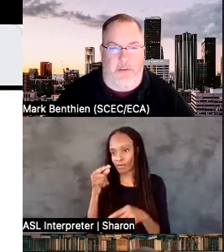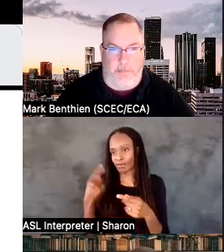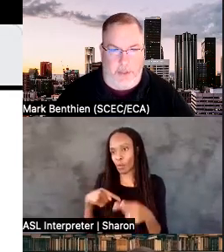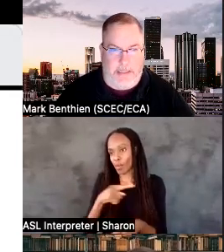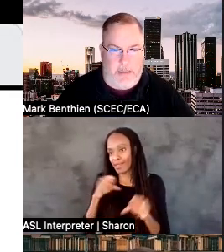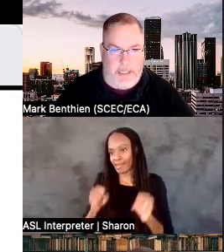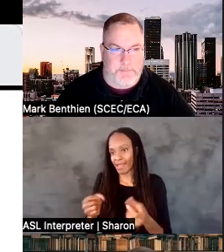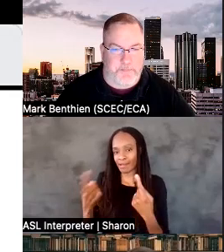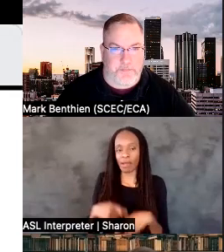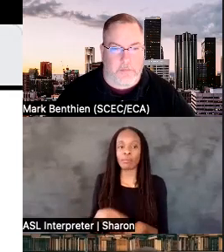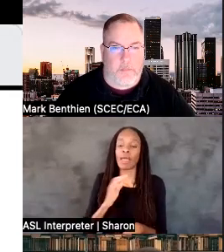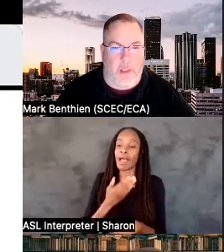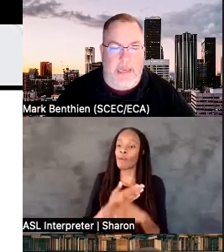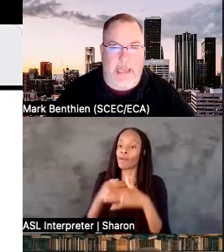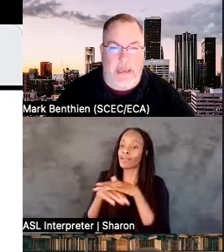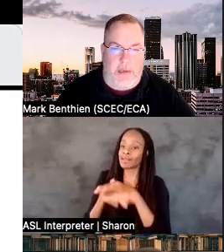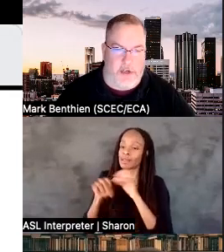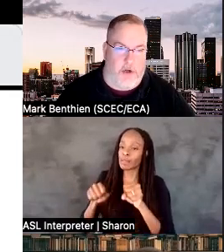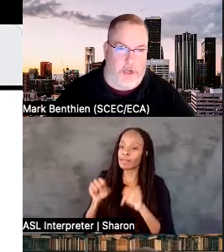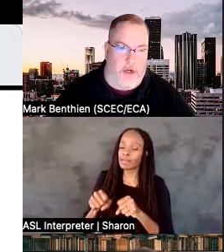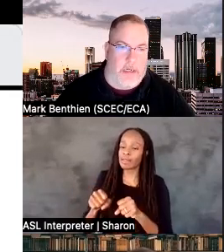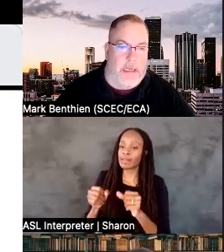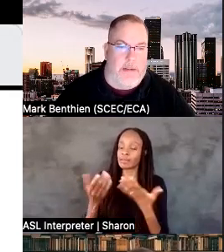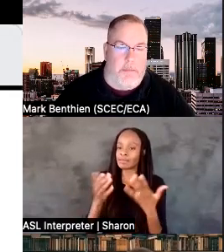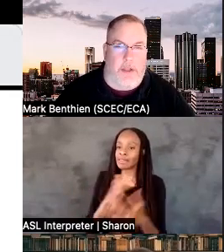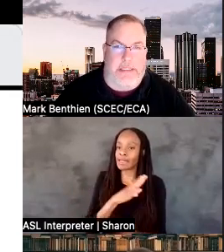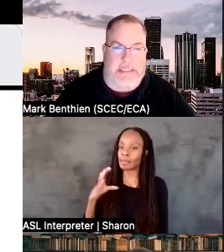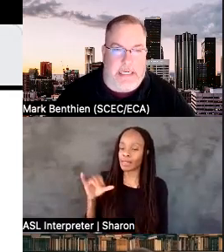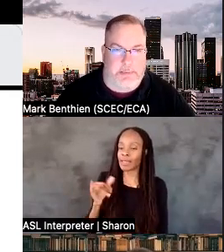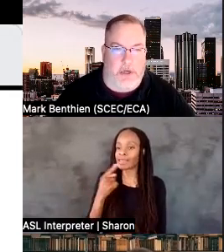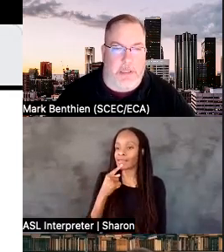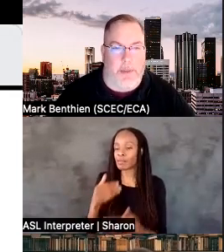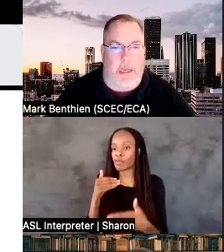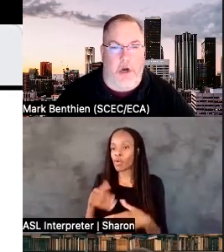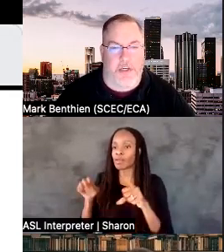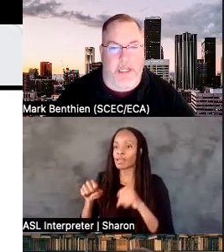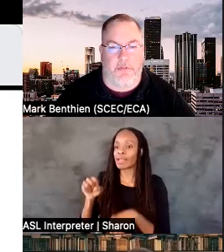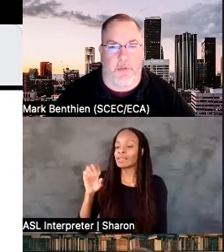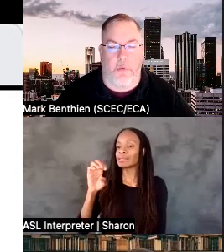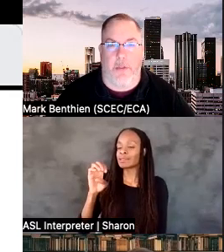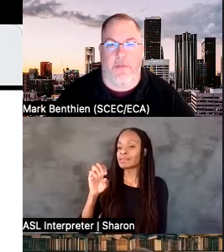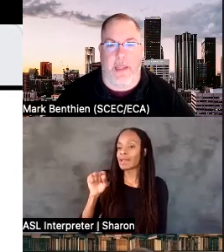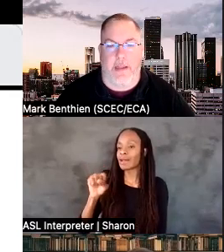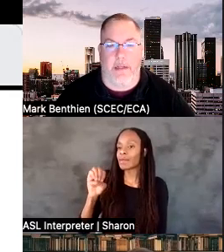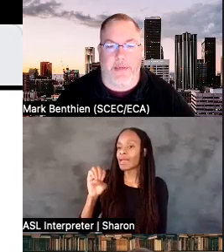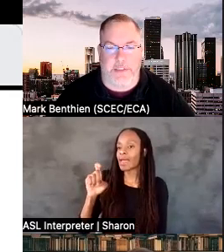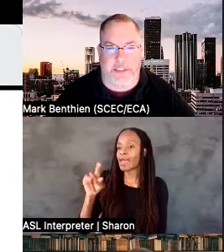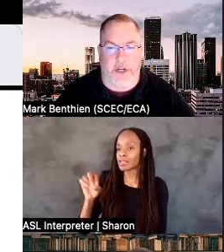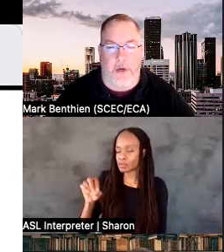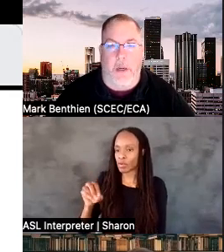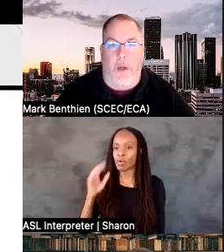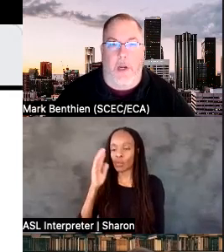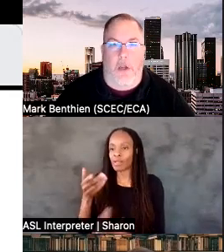our accessibility committee, and again, as mentioned earlier, the Abilities Expo coming up March 10th to the 12th at the LA